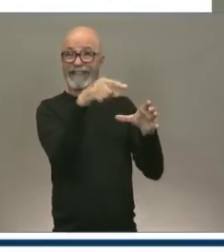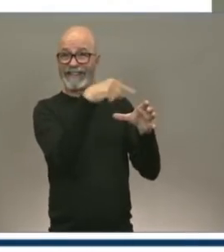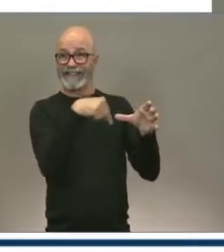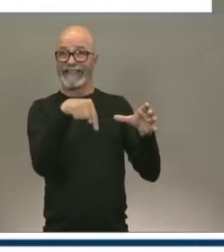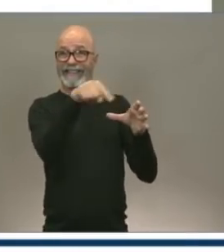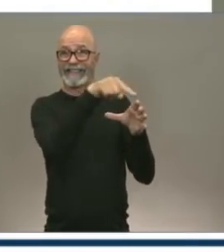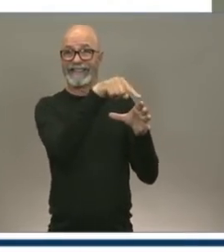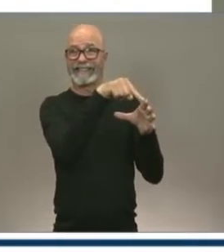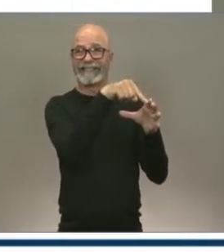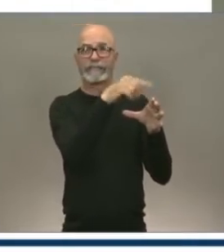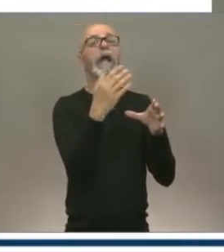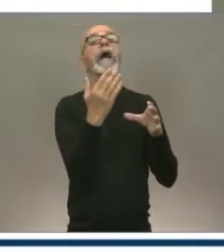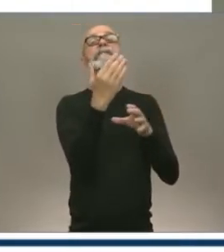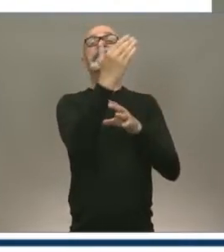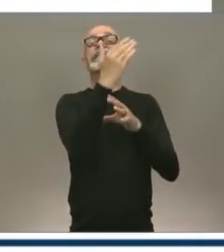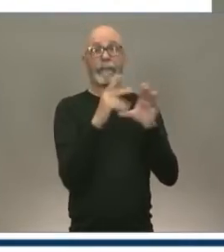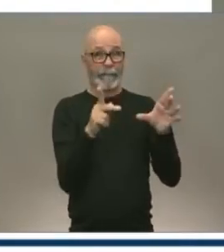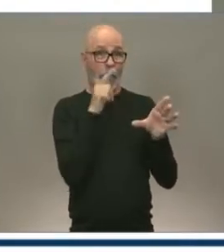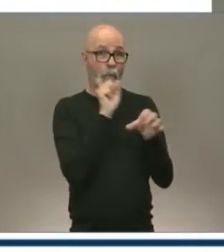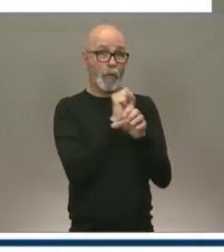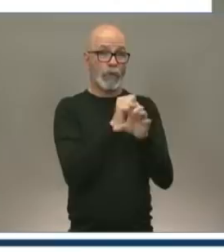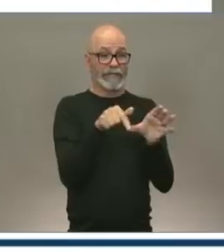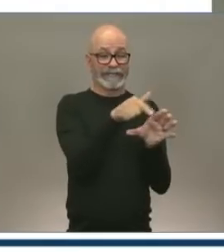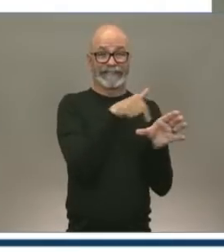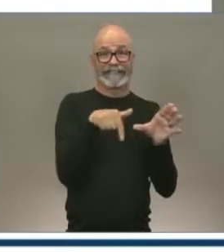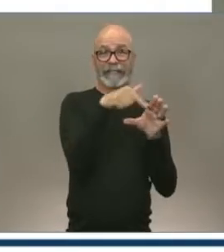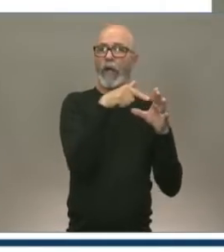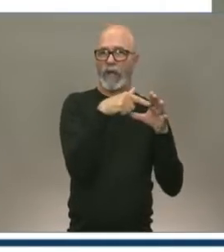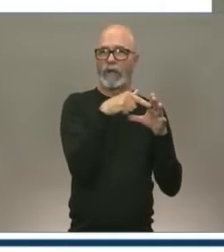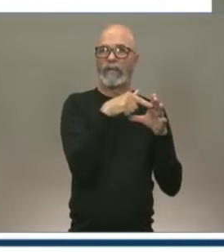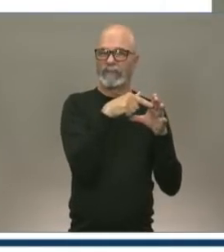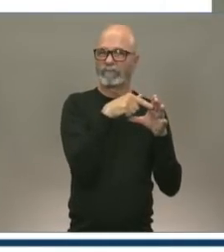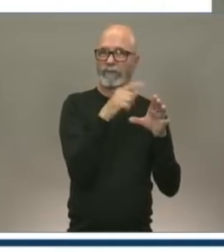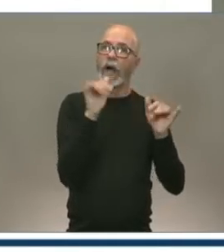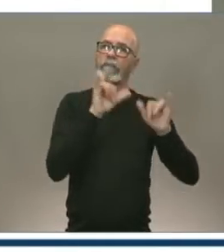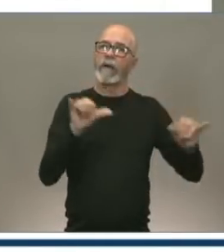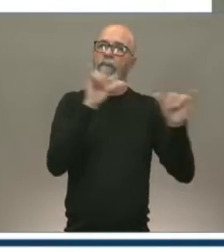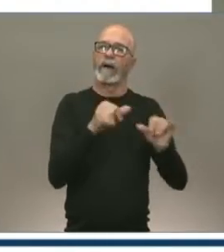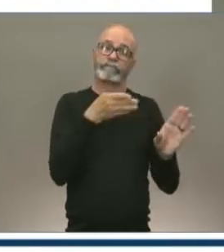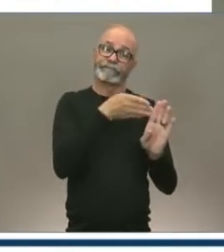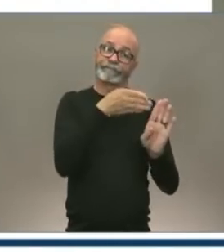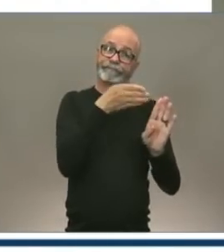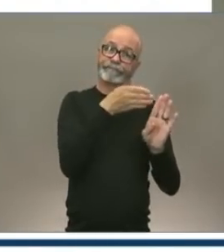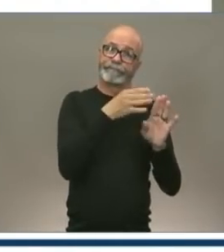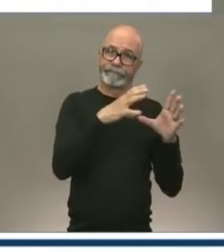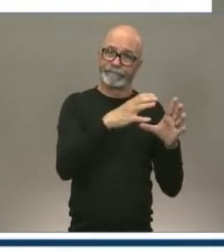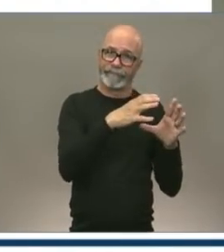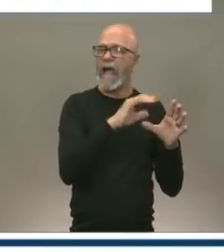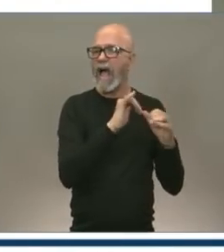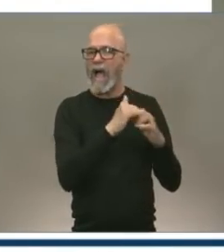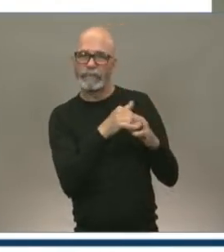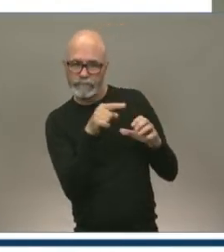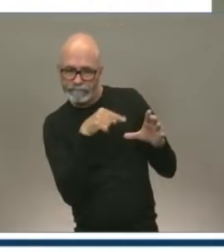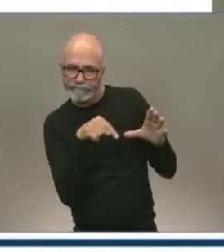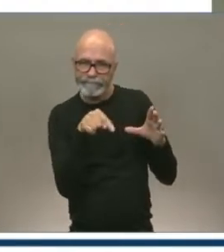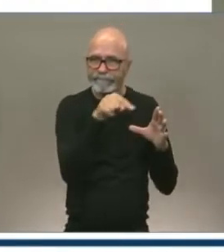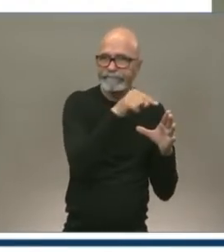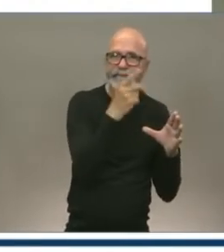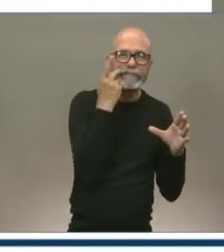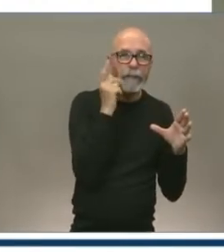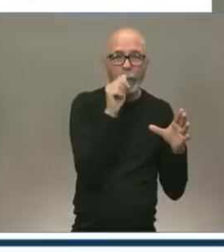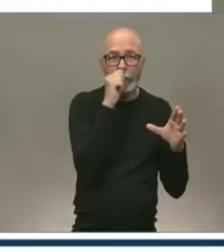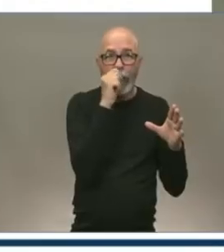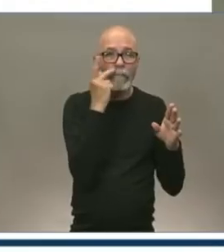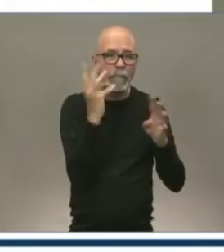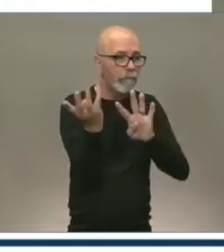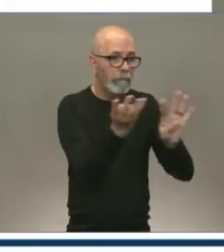large number of employees there. There's a number of logistic challenges around how you would test large numbers of people without